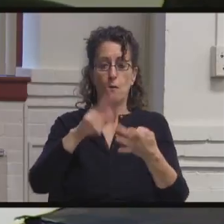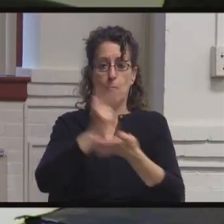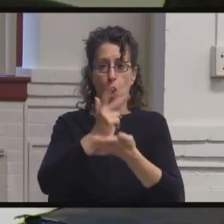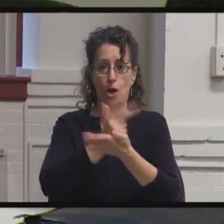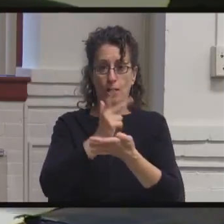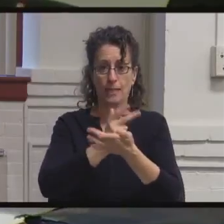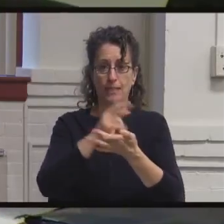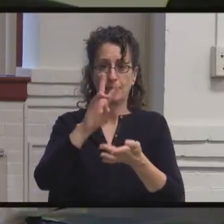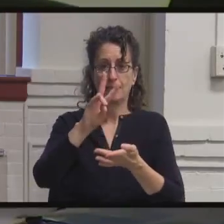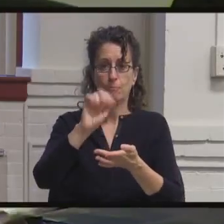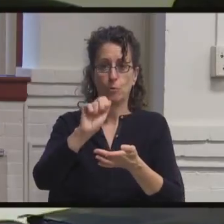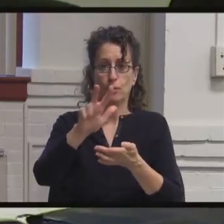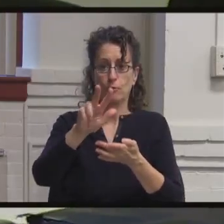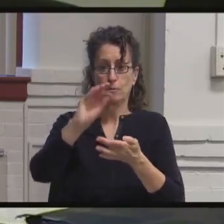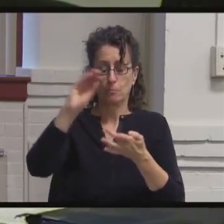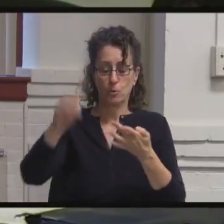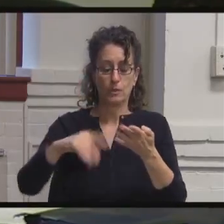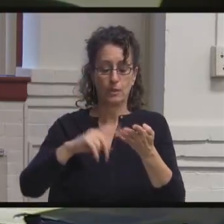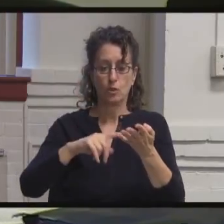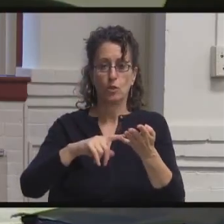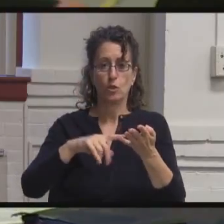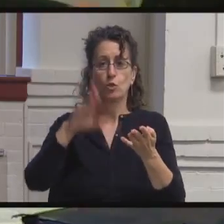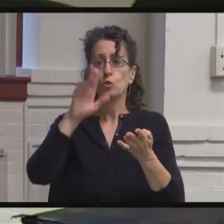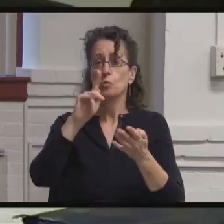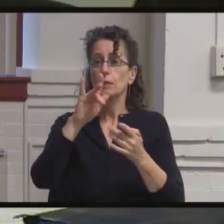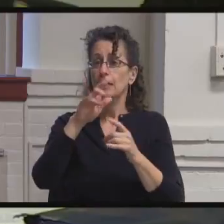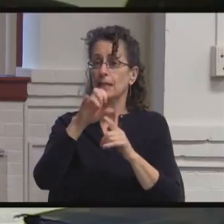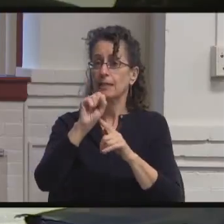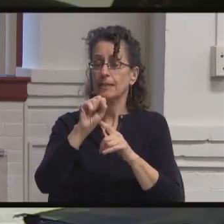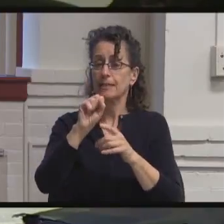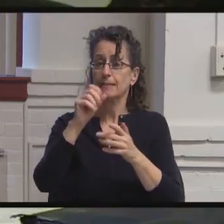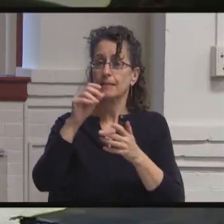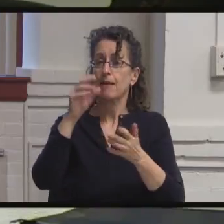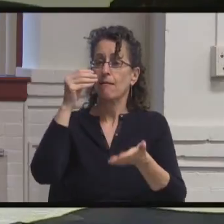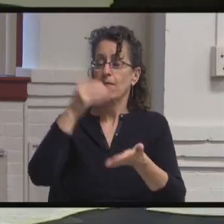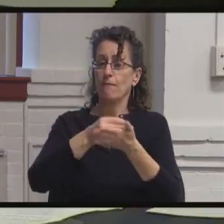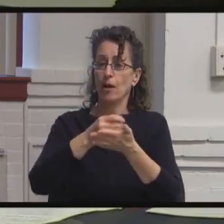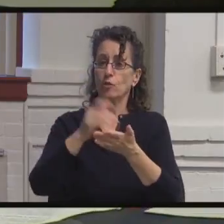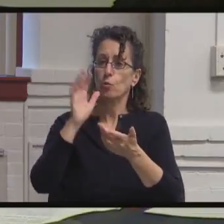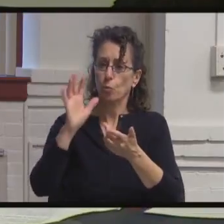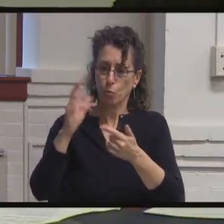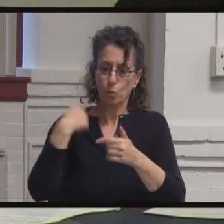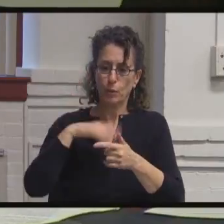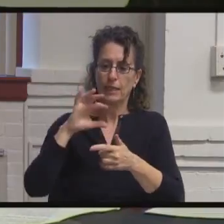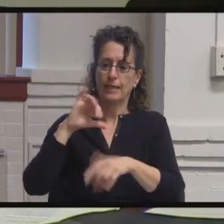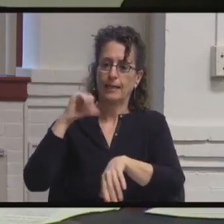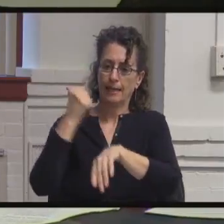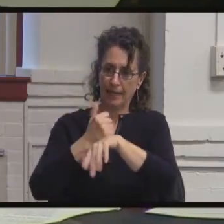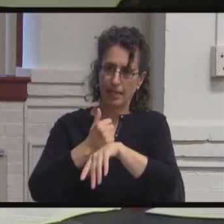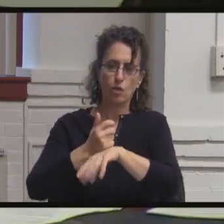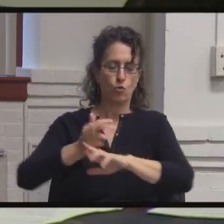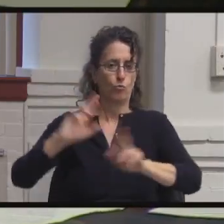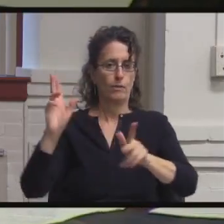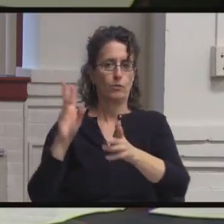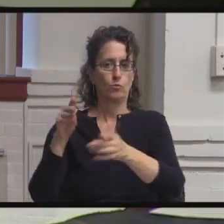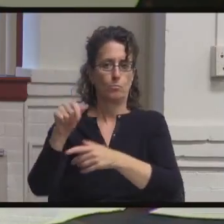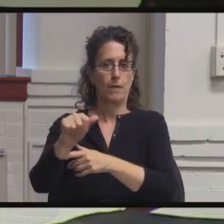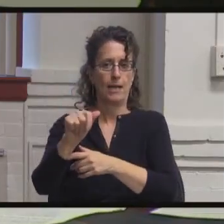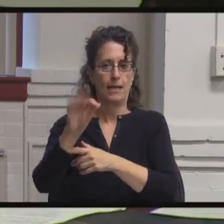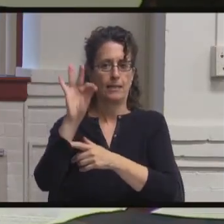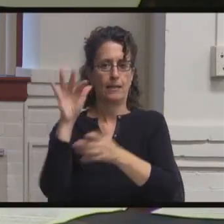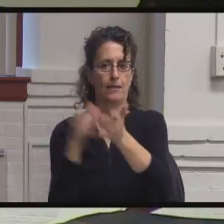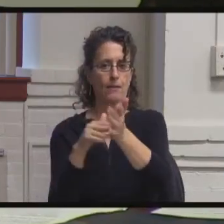and the utilities fund included an encumbrance for a sludge removal of $95,000, which, again, if that's